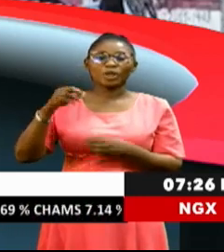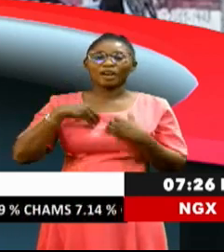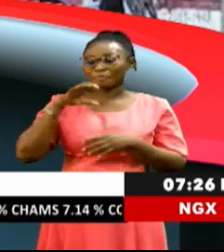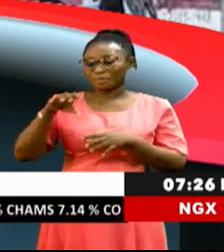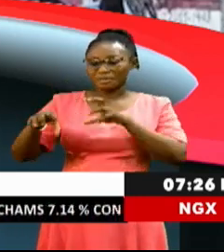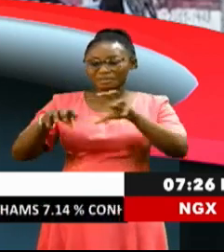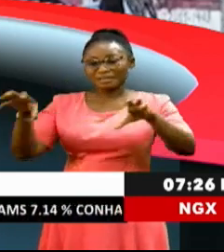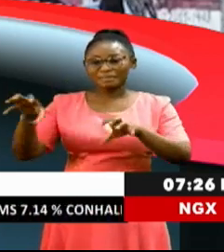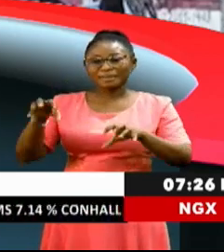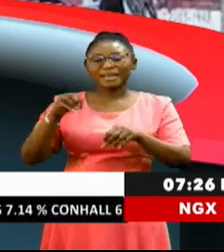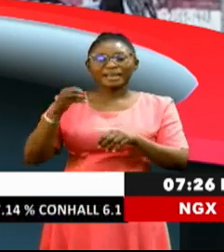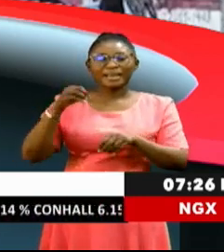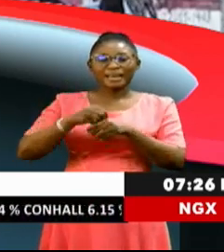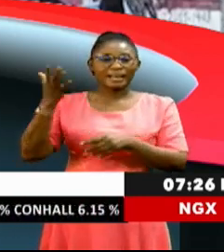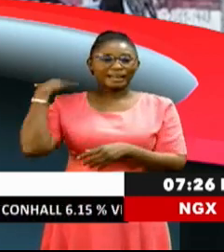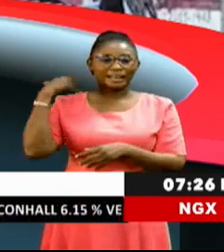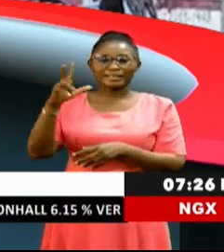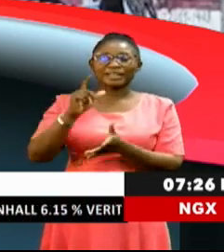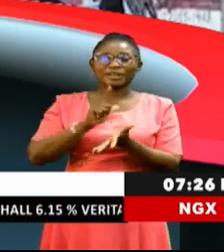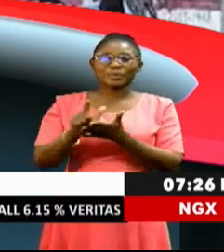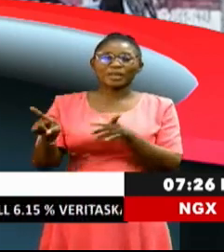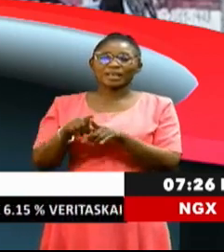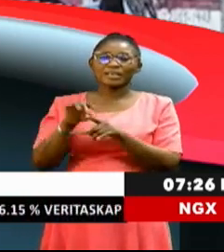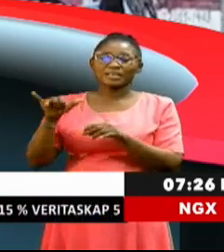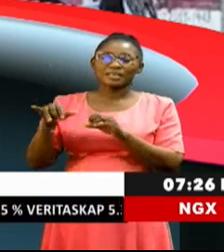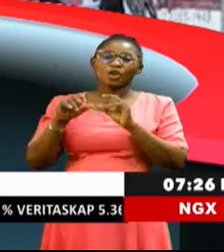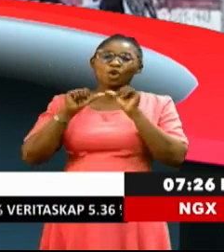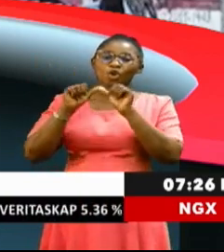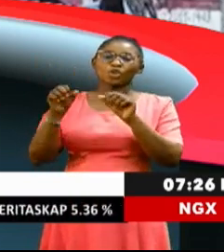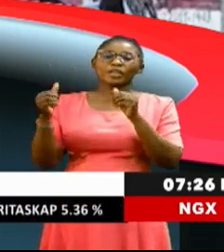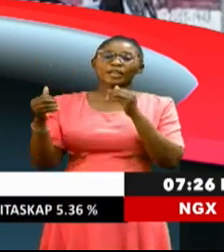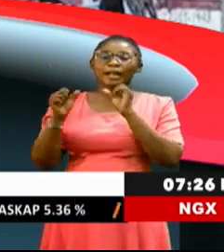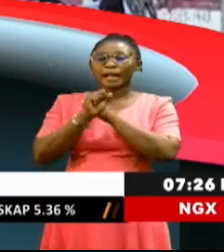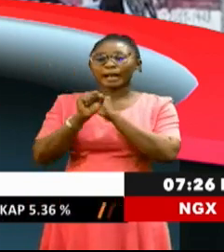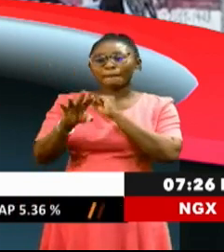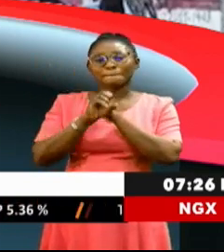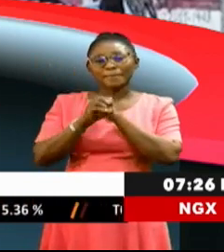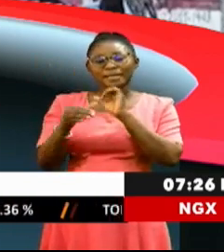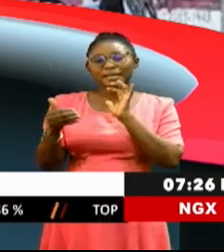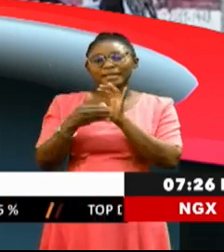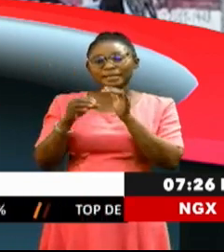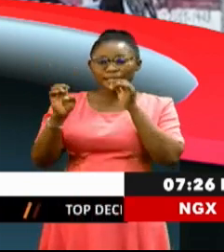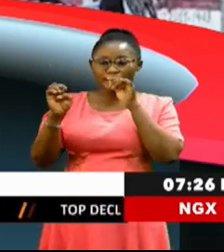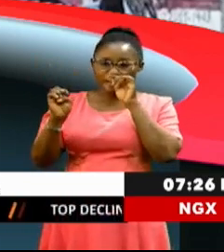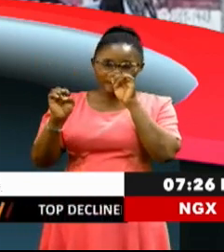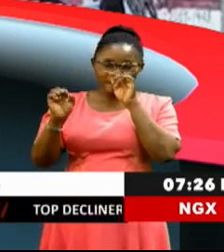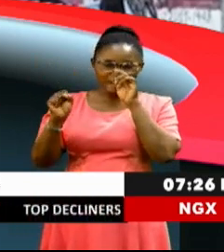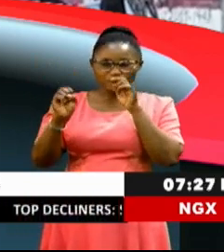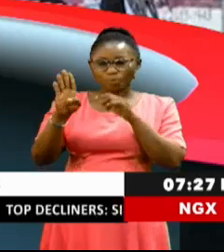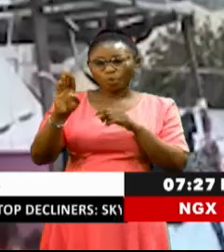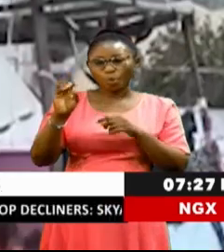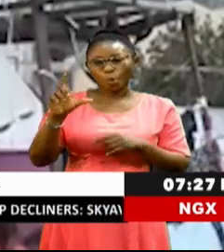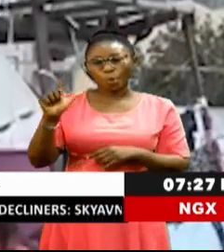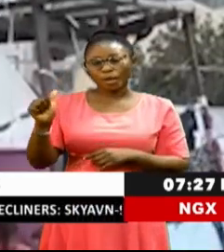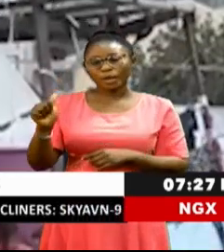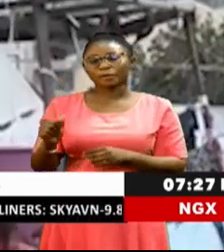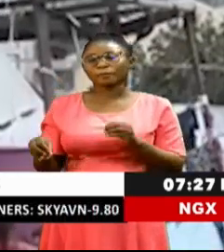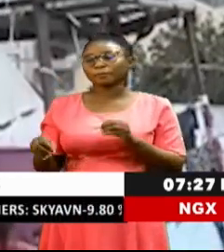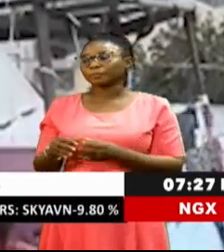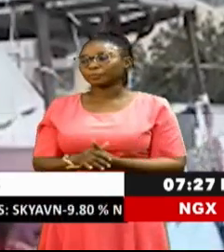as Israel pushes ahead with its campaign against Hezbollah. Francis Udojo again tells us more.